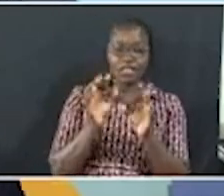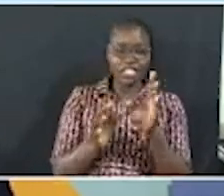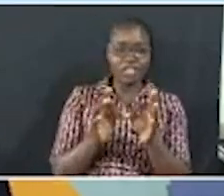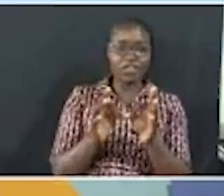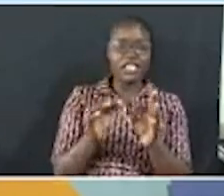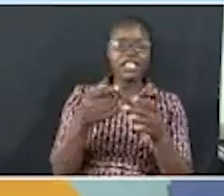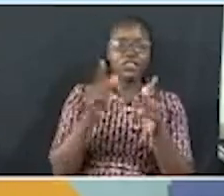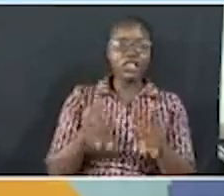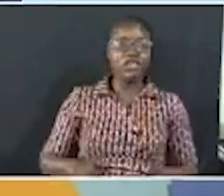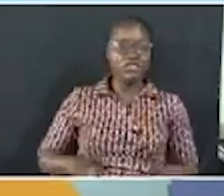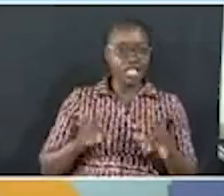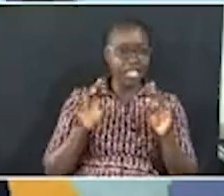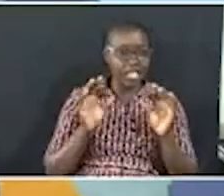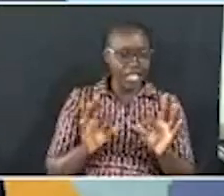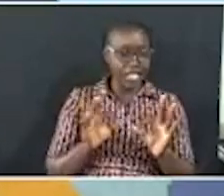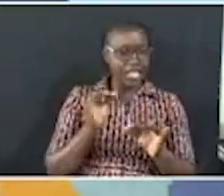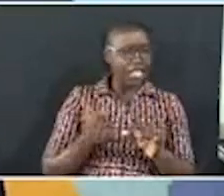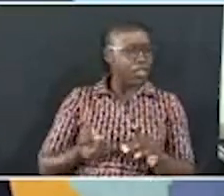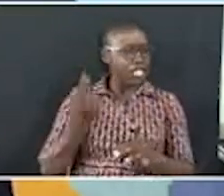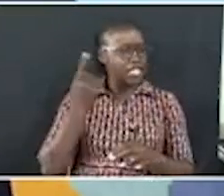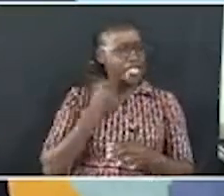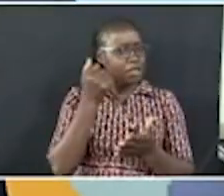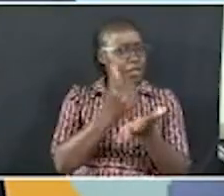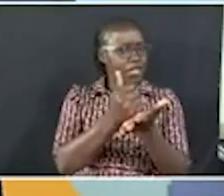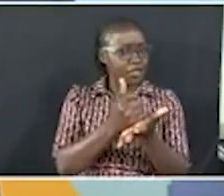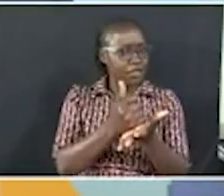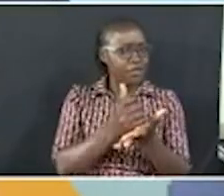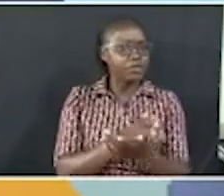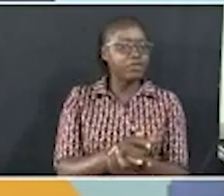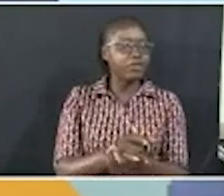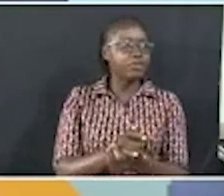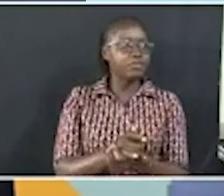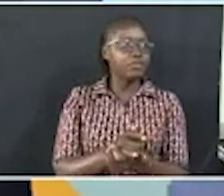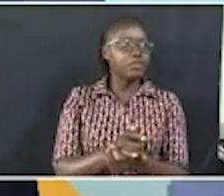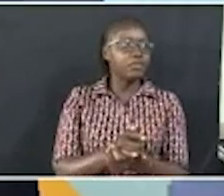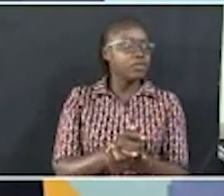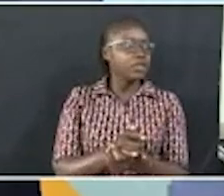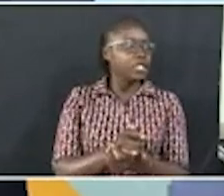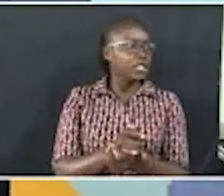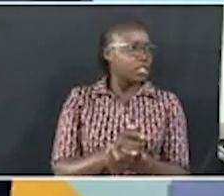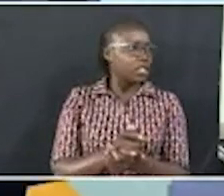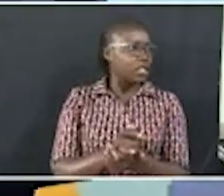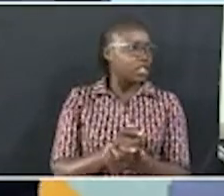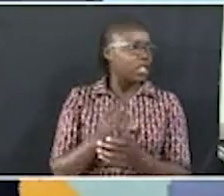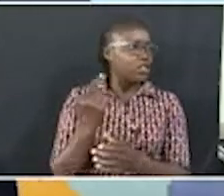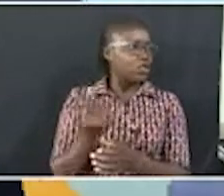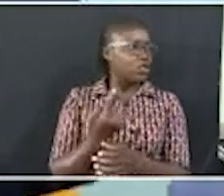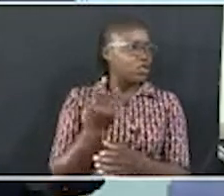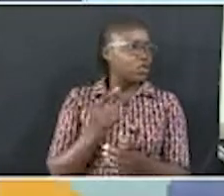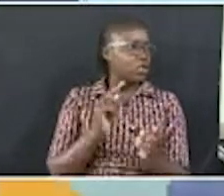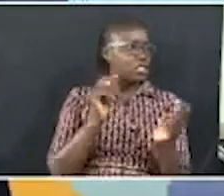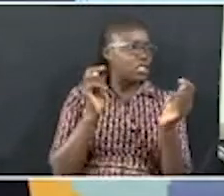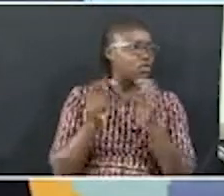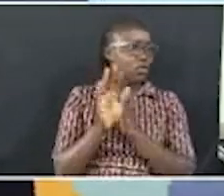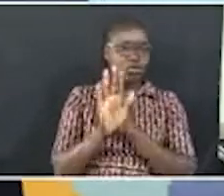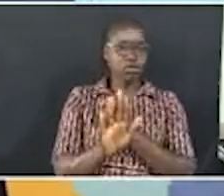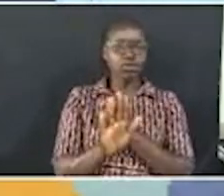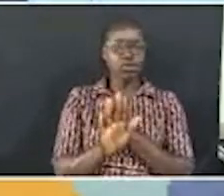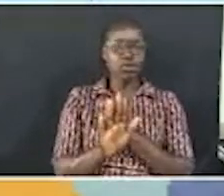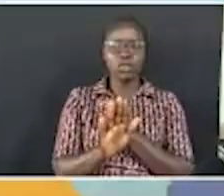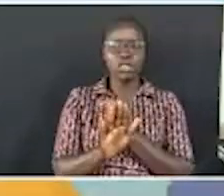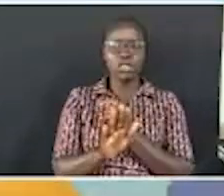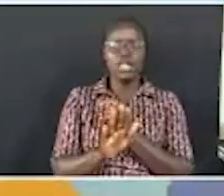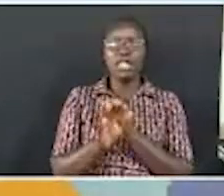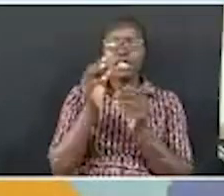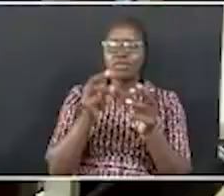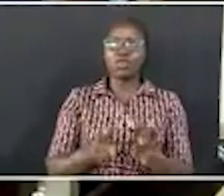if it is your lifestyle. If you understand me, say amen. Amen. And prayer will only transform you if it